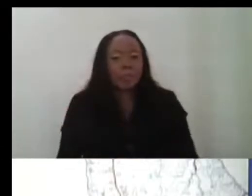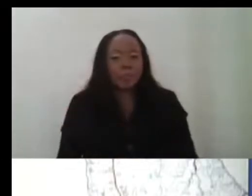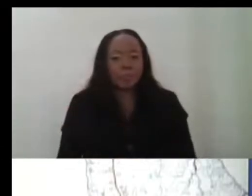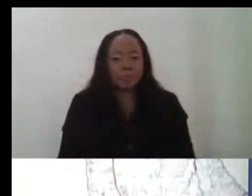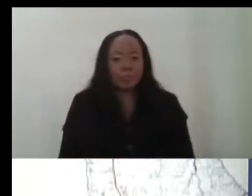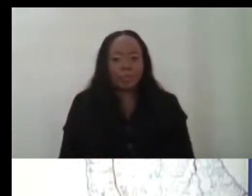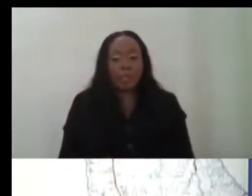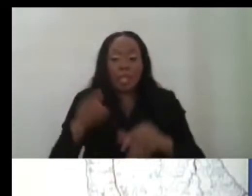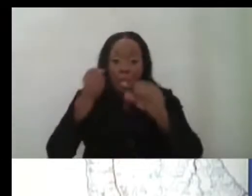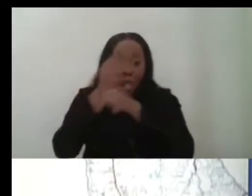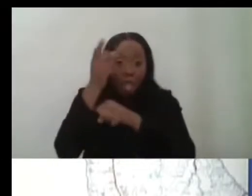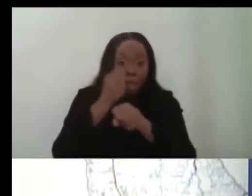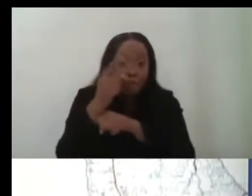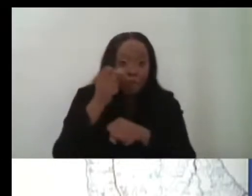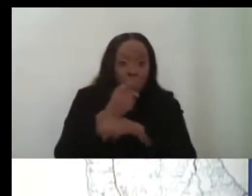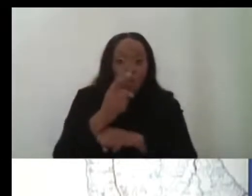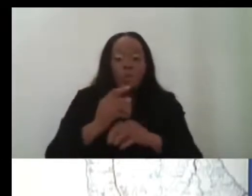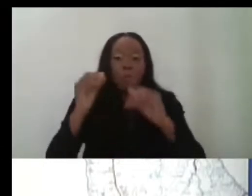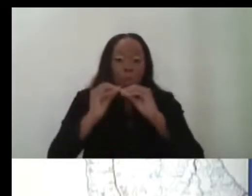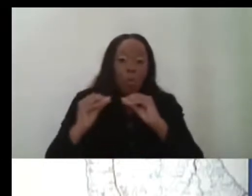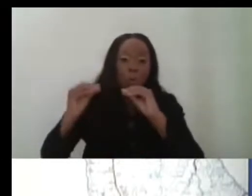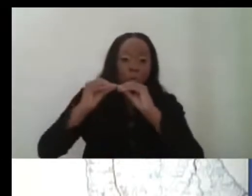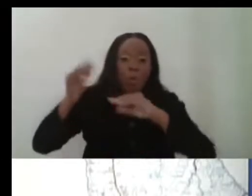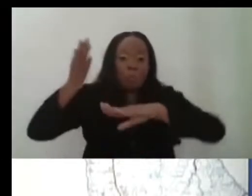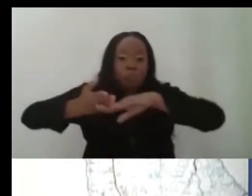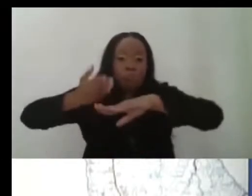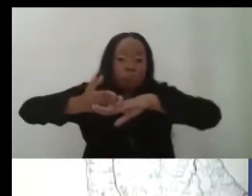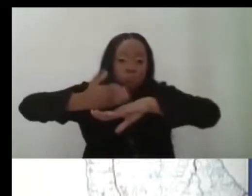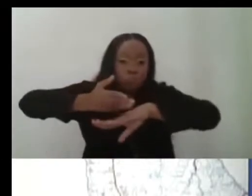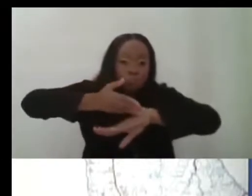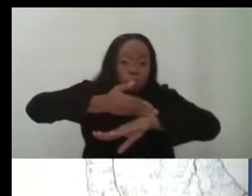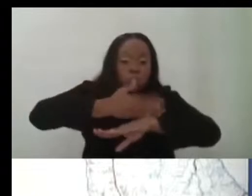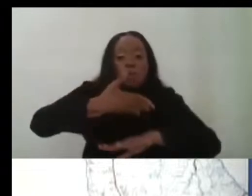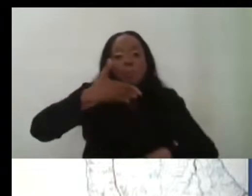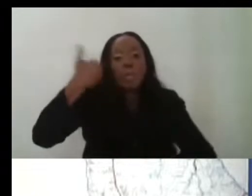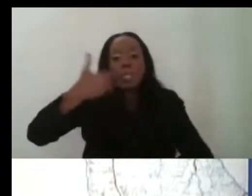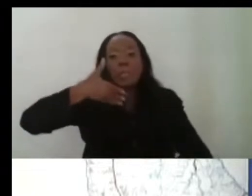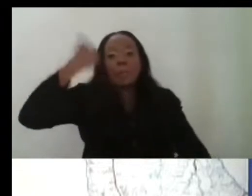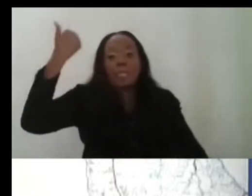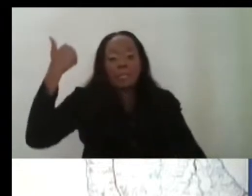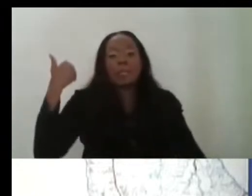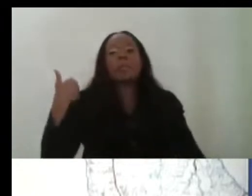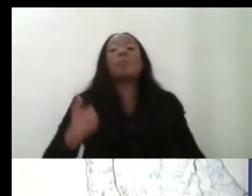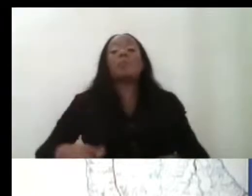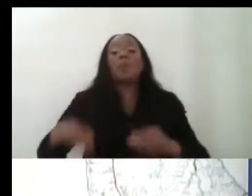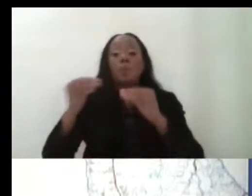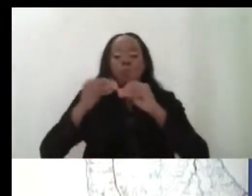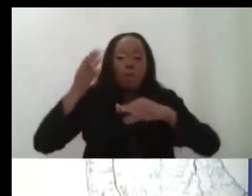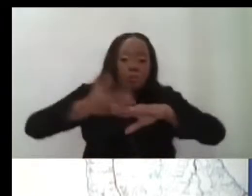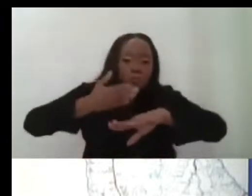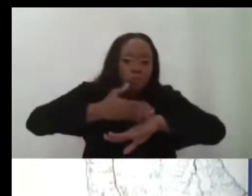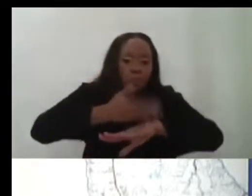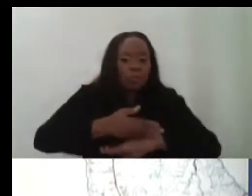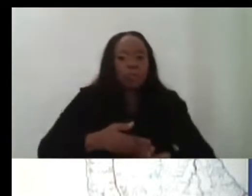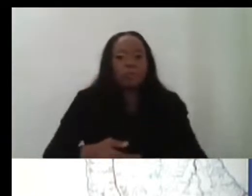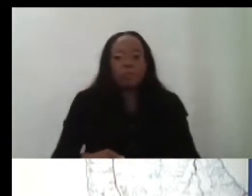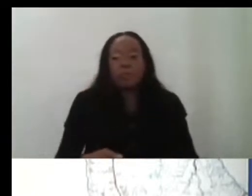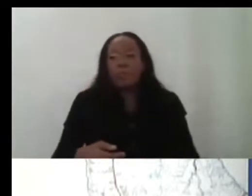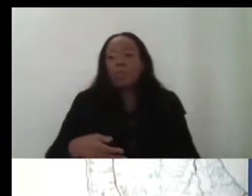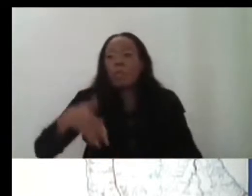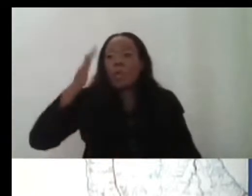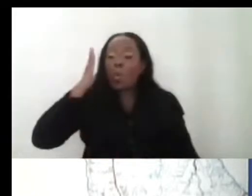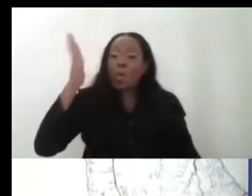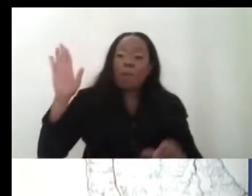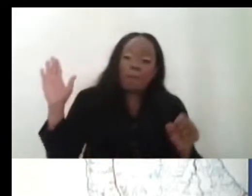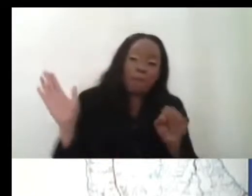each year we are doing more than we did the year before. And we're preparing better than the year before. Are we ever going to be properly prepared for Category